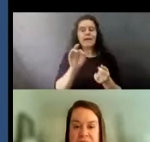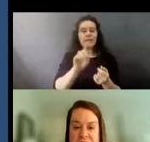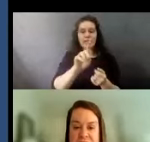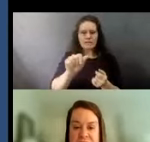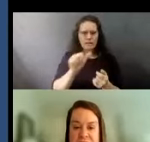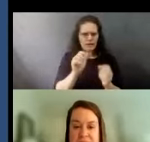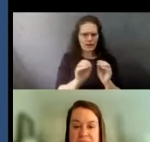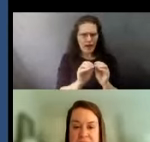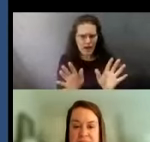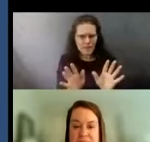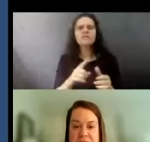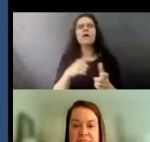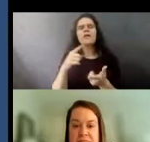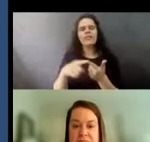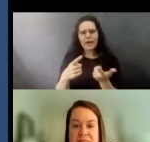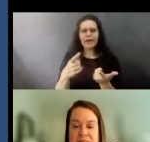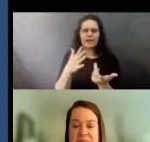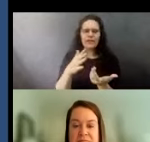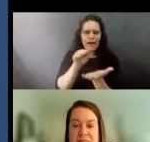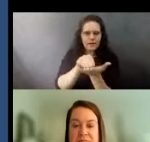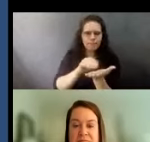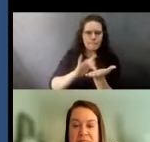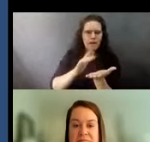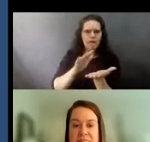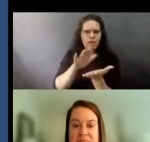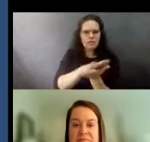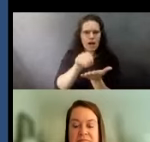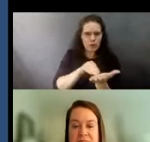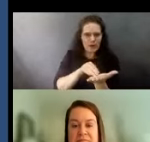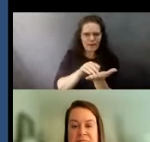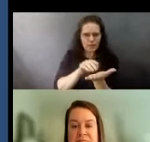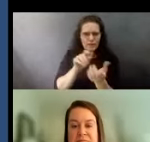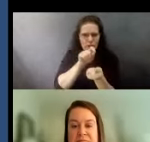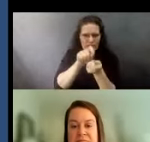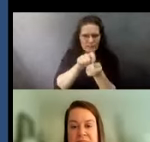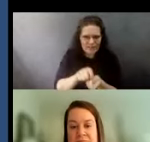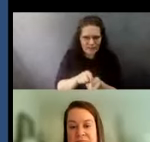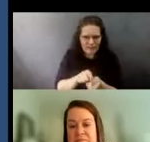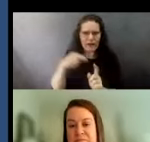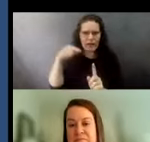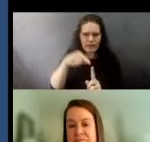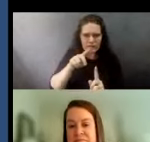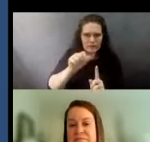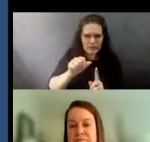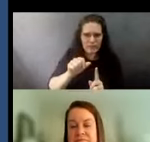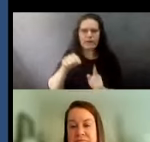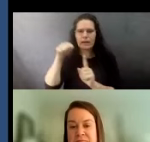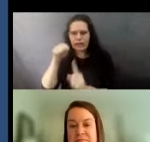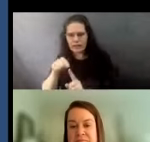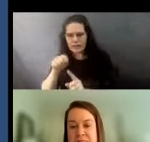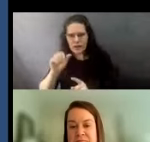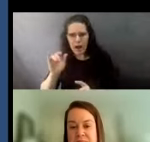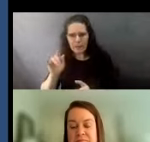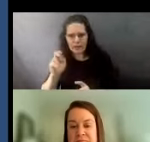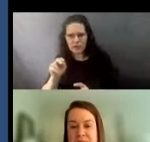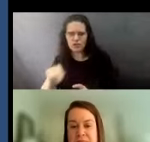to identifying that the person has a disability and that they need this particular accommodation. And I think that principle still applies when somebody is asking